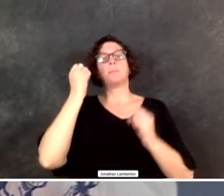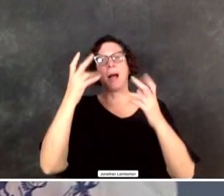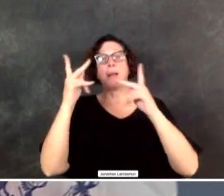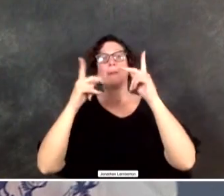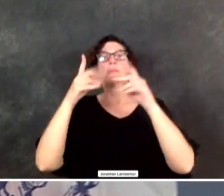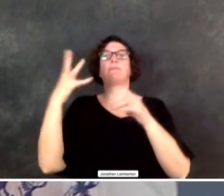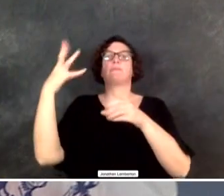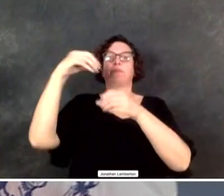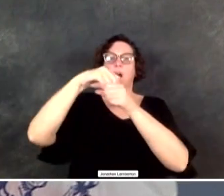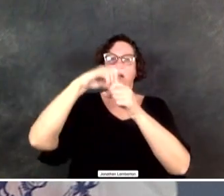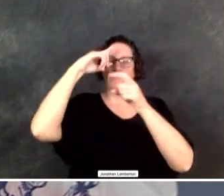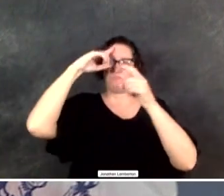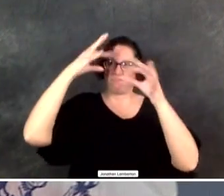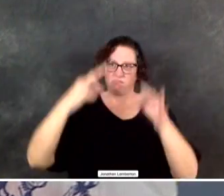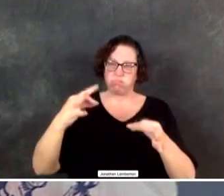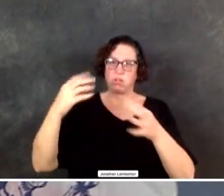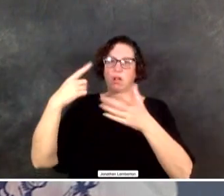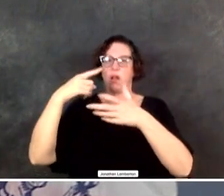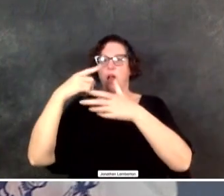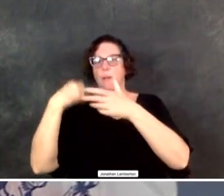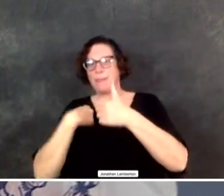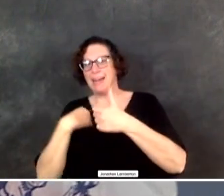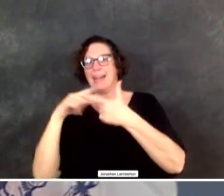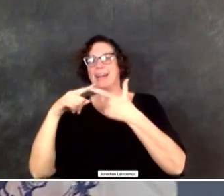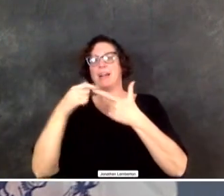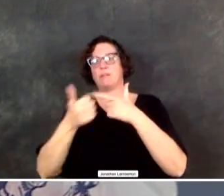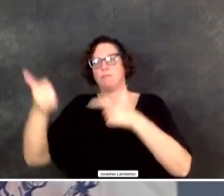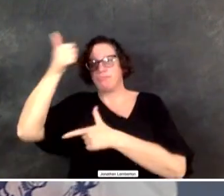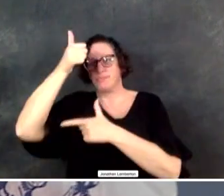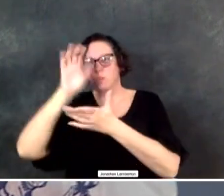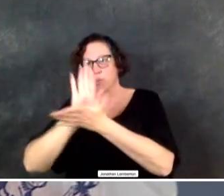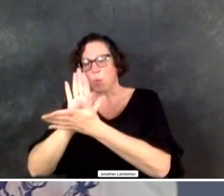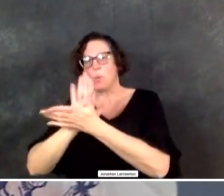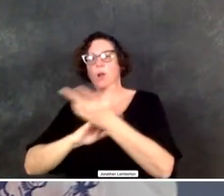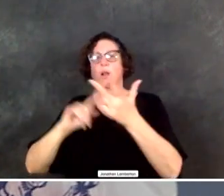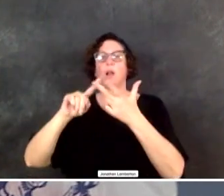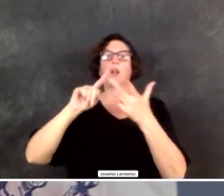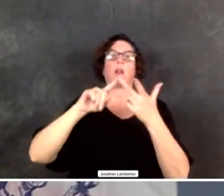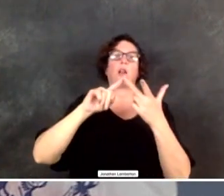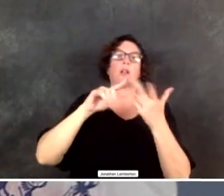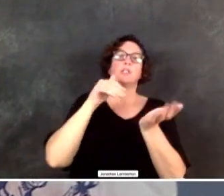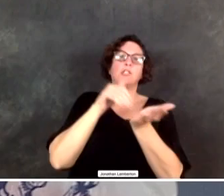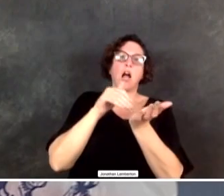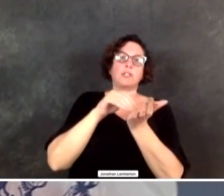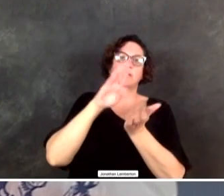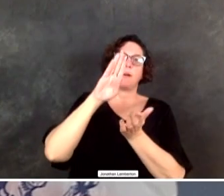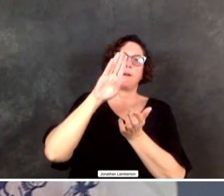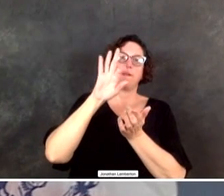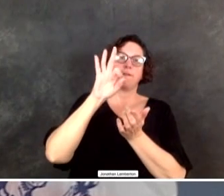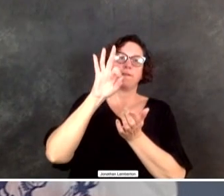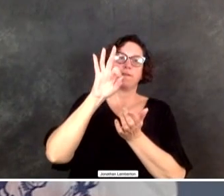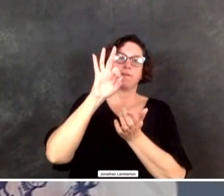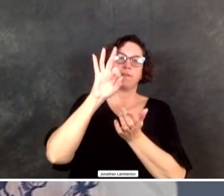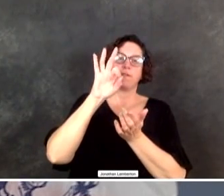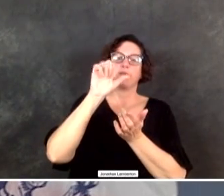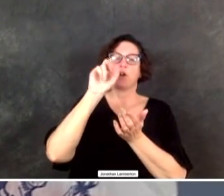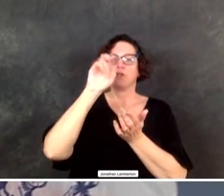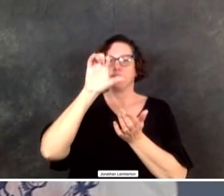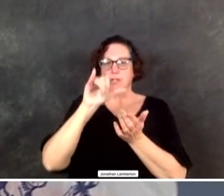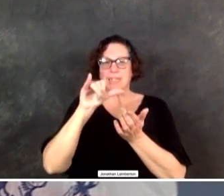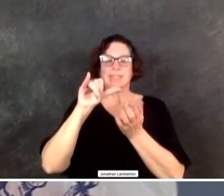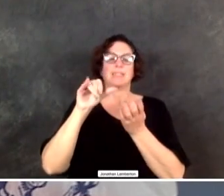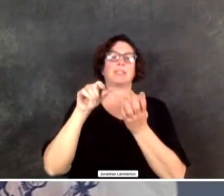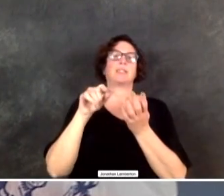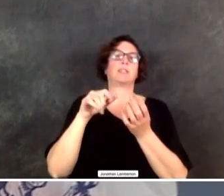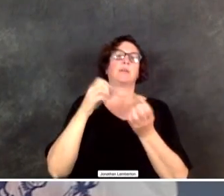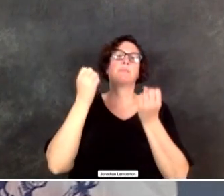And I think of Dr. Fauci as like the great health conscience of America right now. And he was so clear